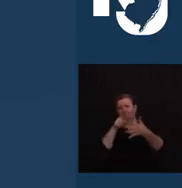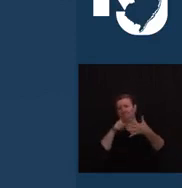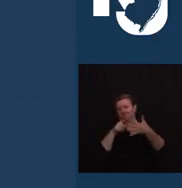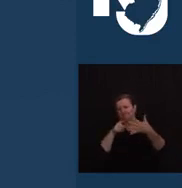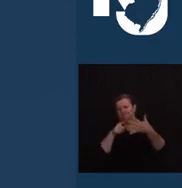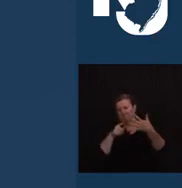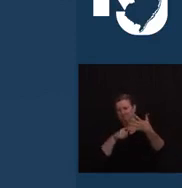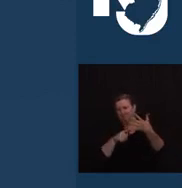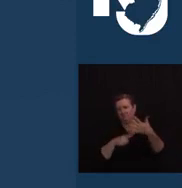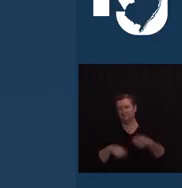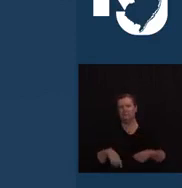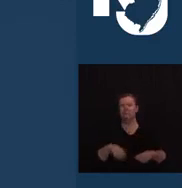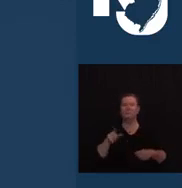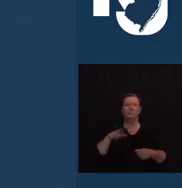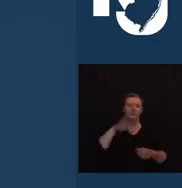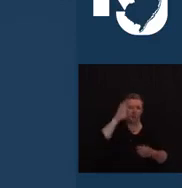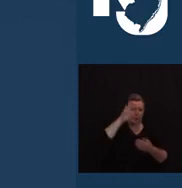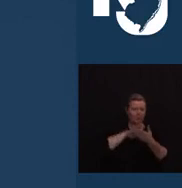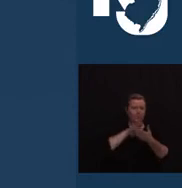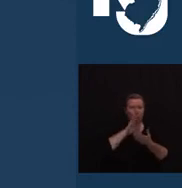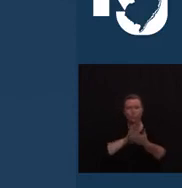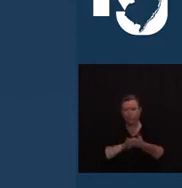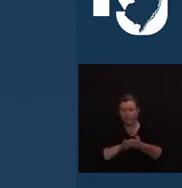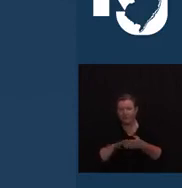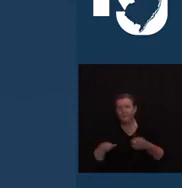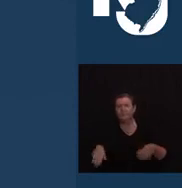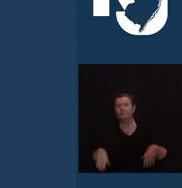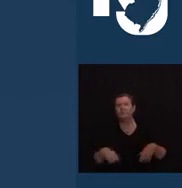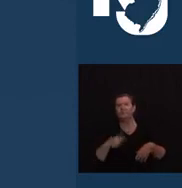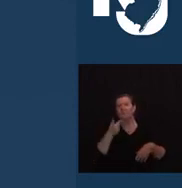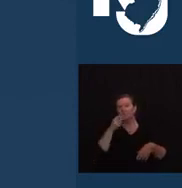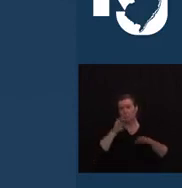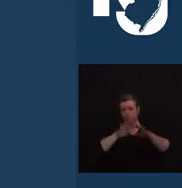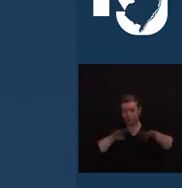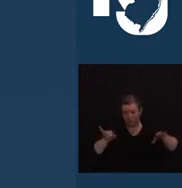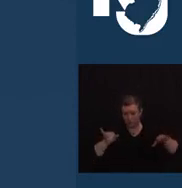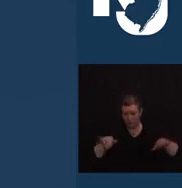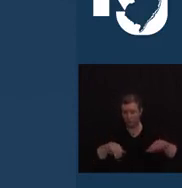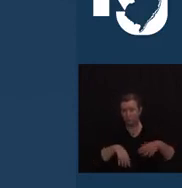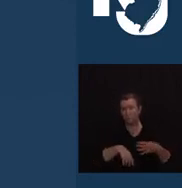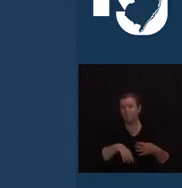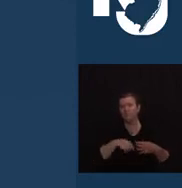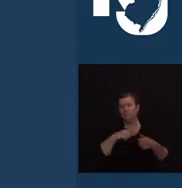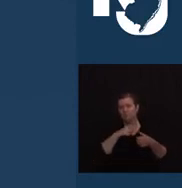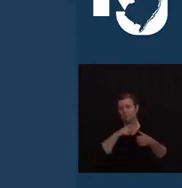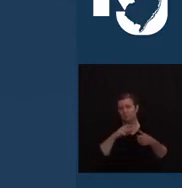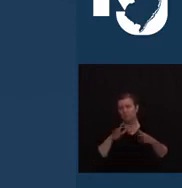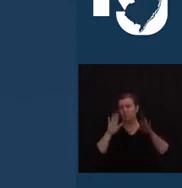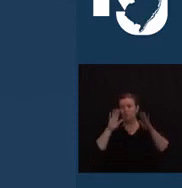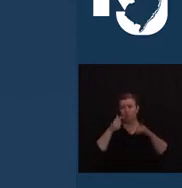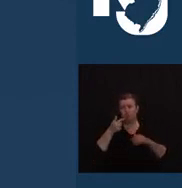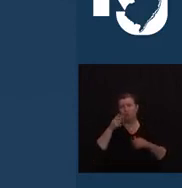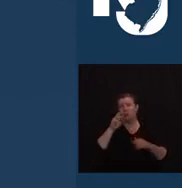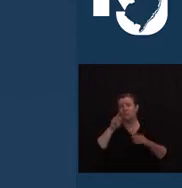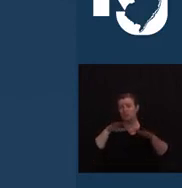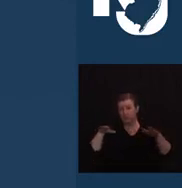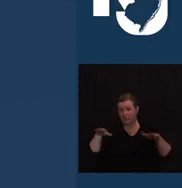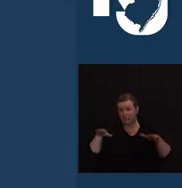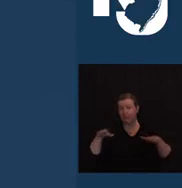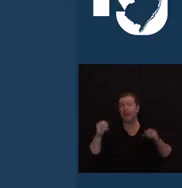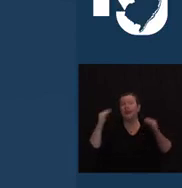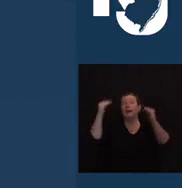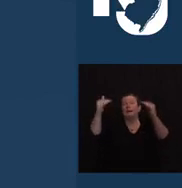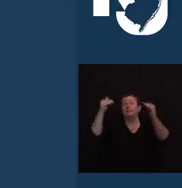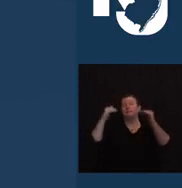nephews, Charles, Robert, and Eugene, and niece, Laquana, who she raised as her own. I had the great honor, by the way, of speaking with